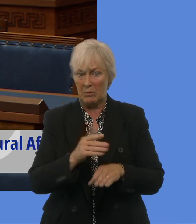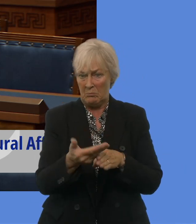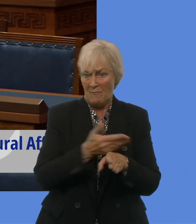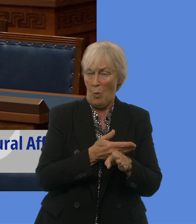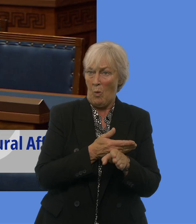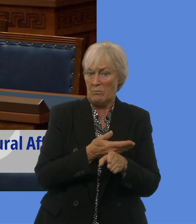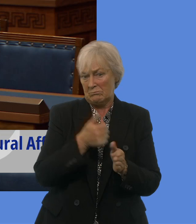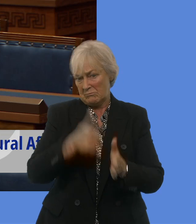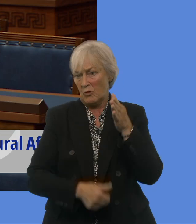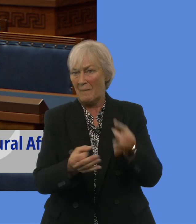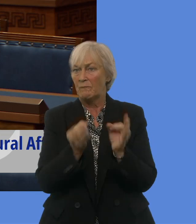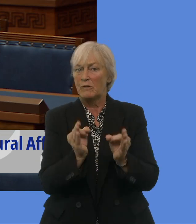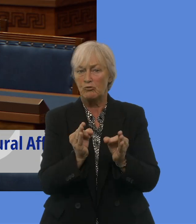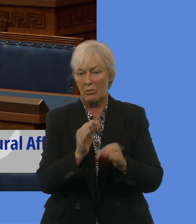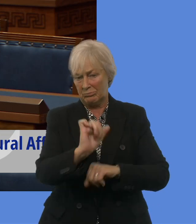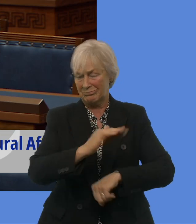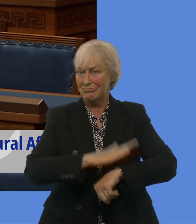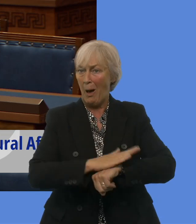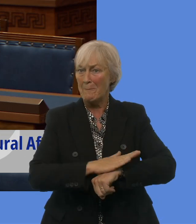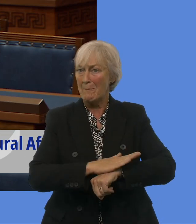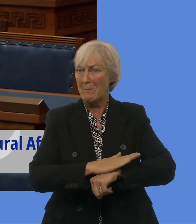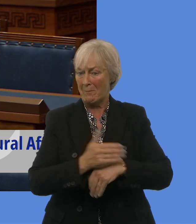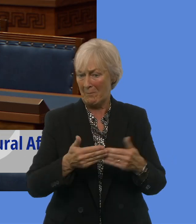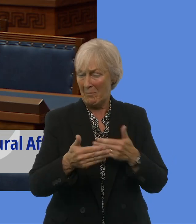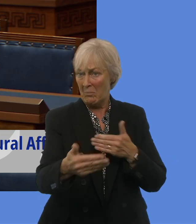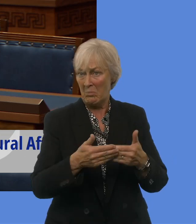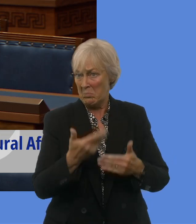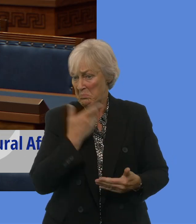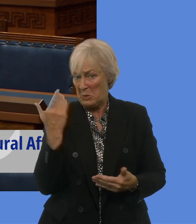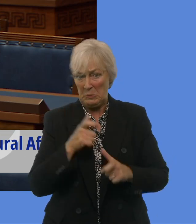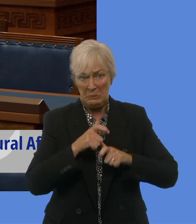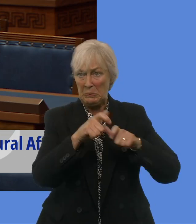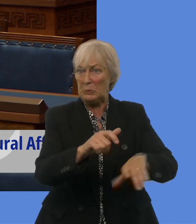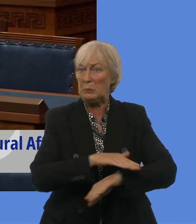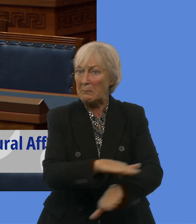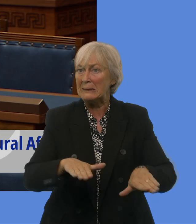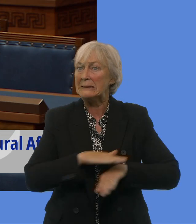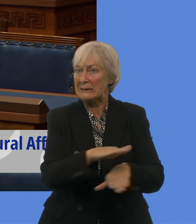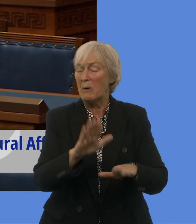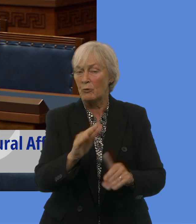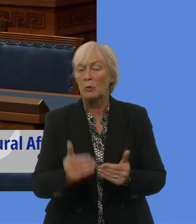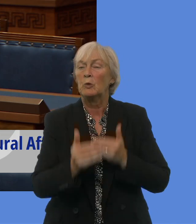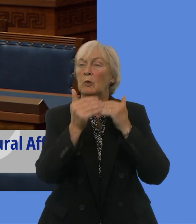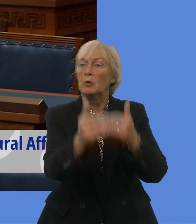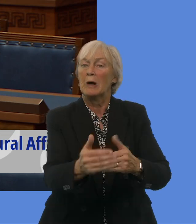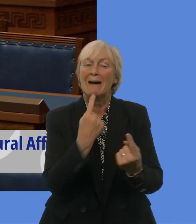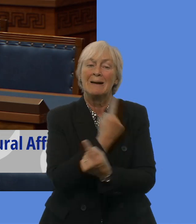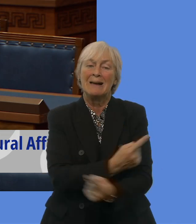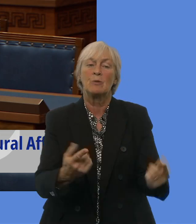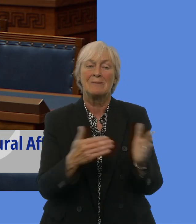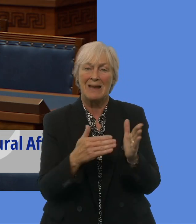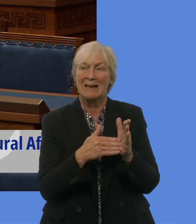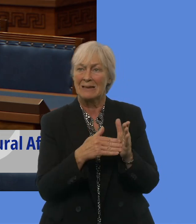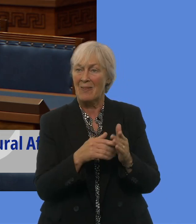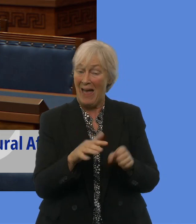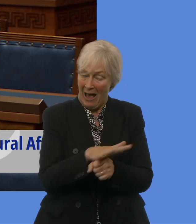official, the designated season. And that's what we'll do. We'll take this forward. The important announcement today is in terms of those 7